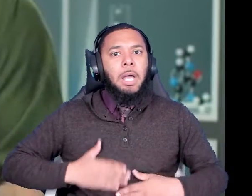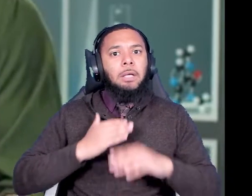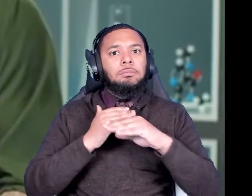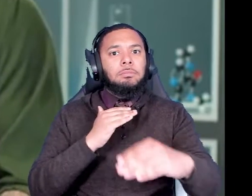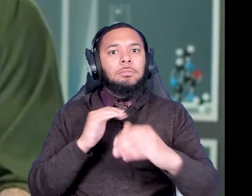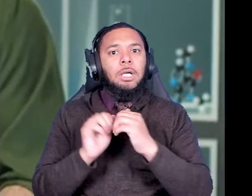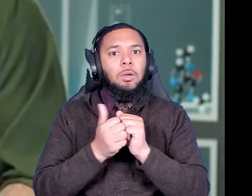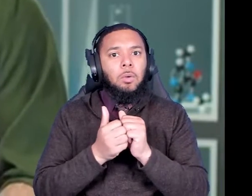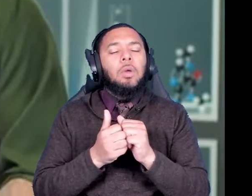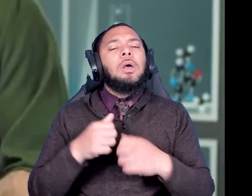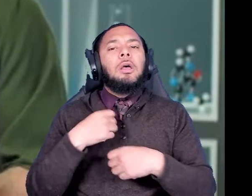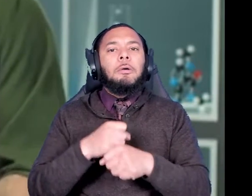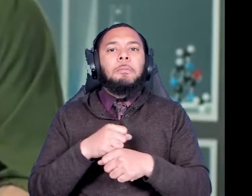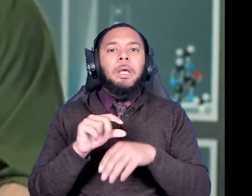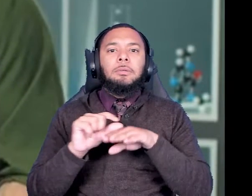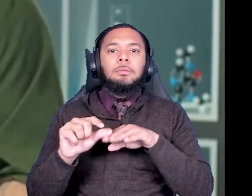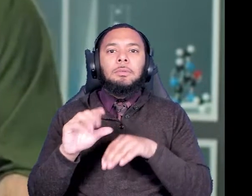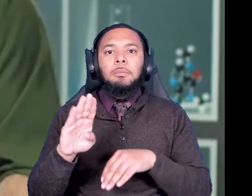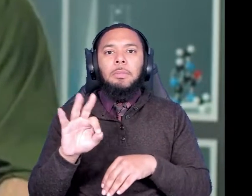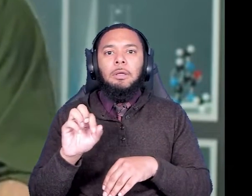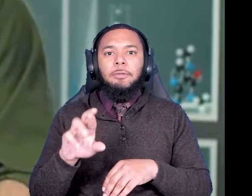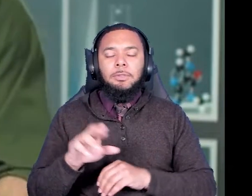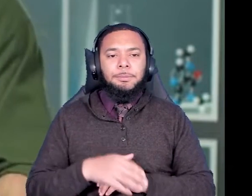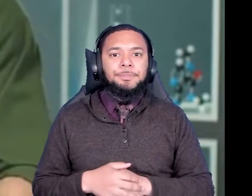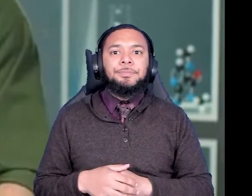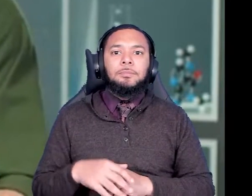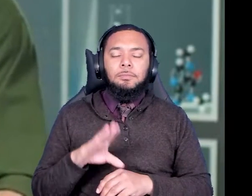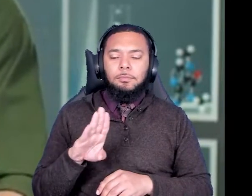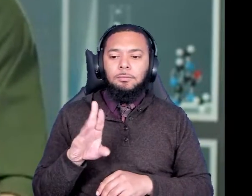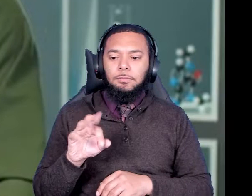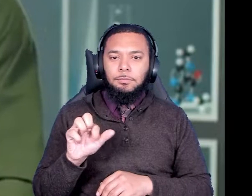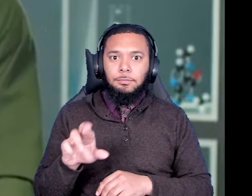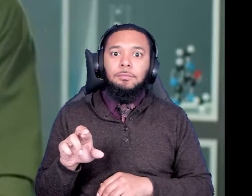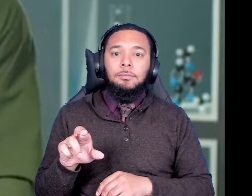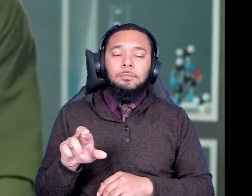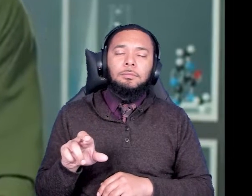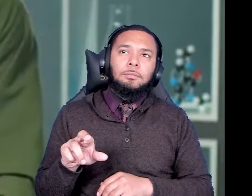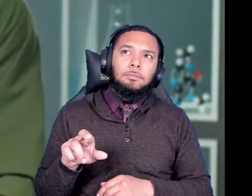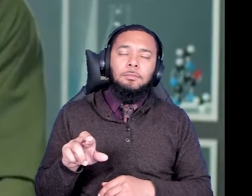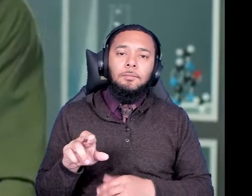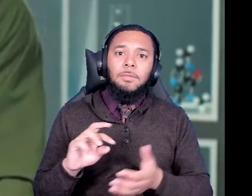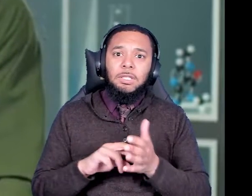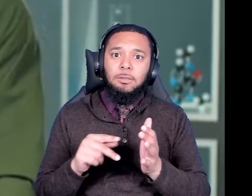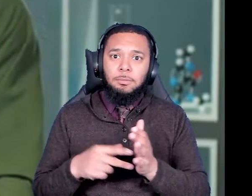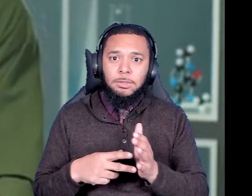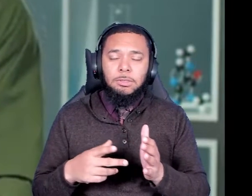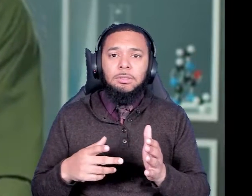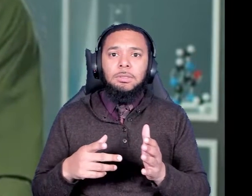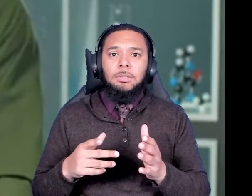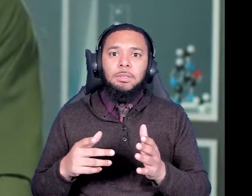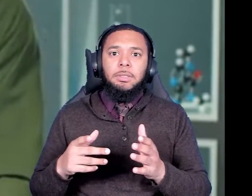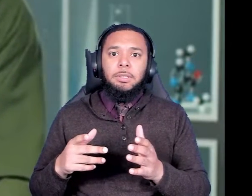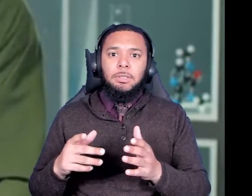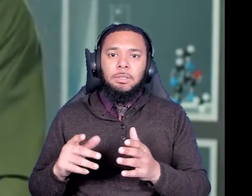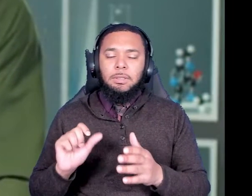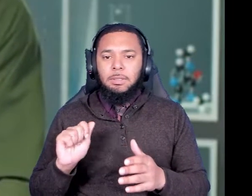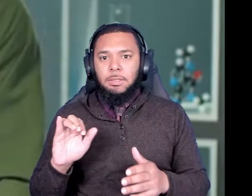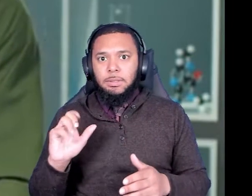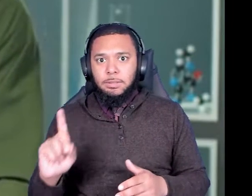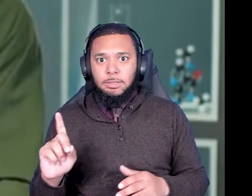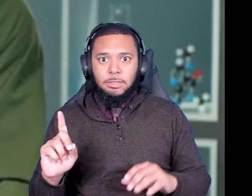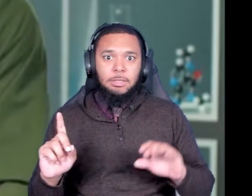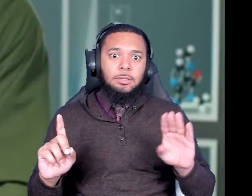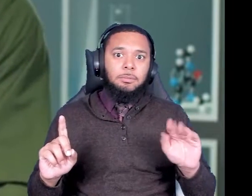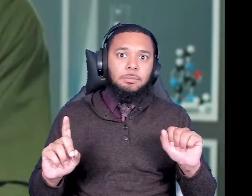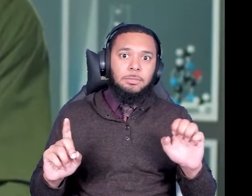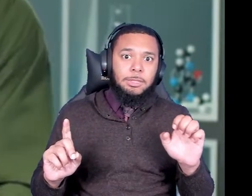to produce buffers. And what buffers do is basically when you introduce an acid or you introduce a base, it doesn't allow the